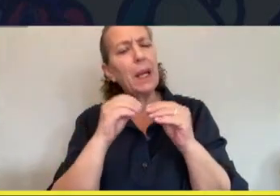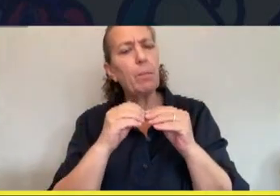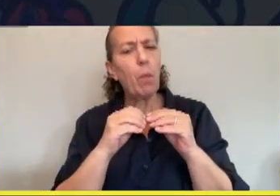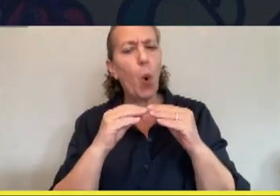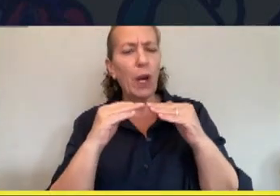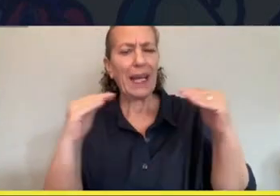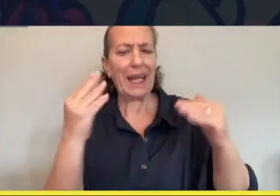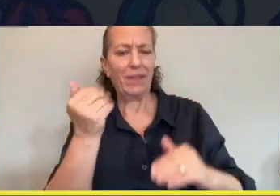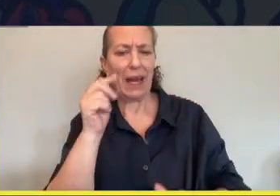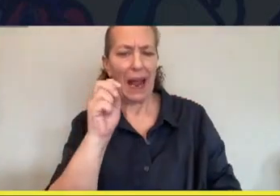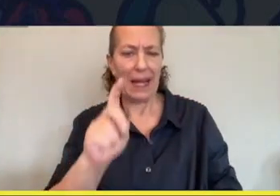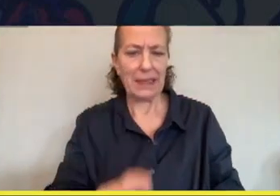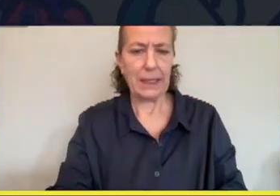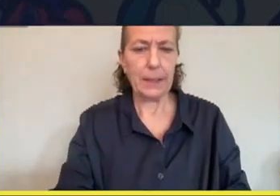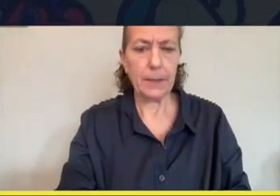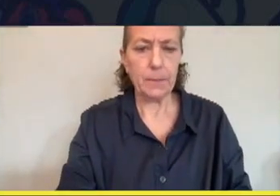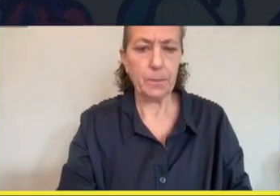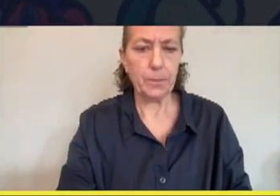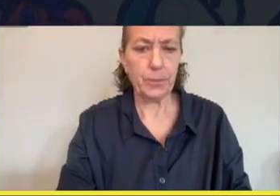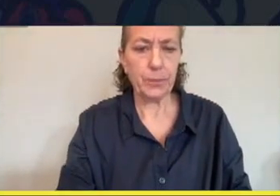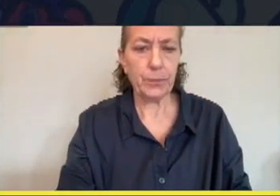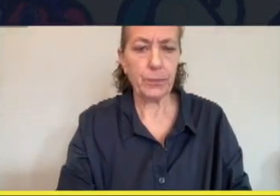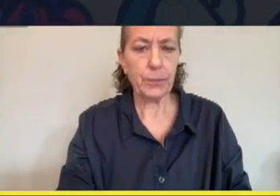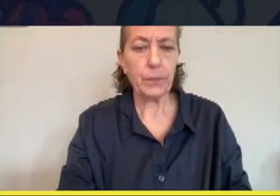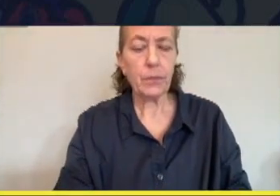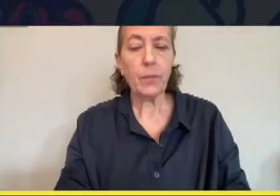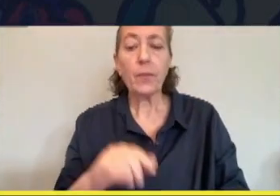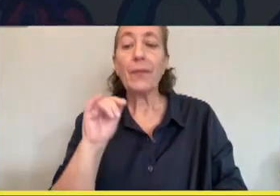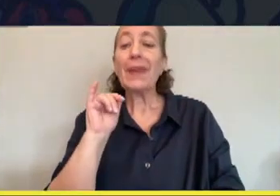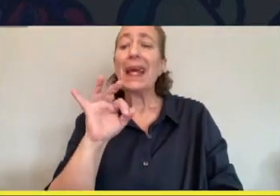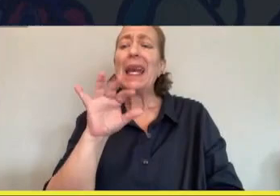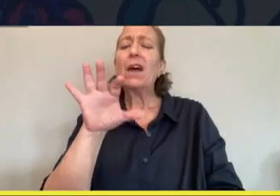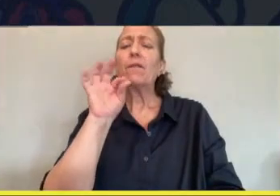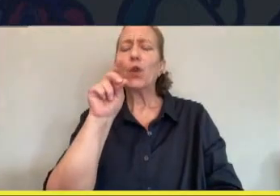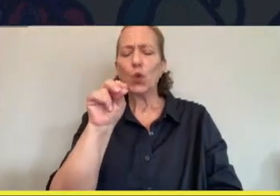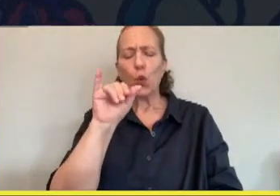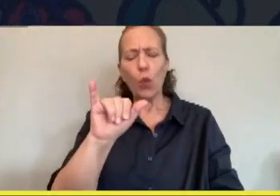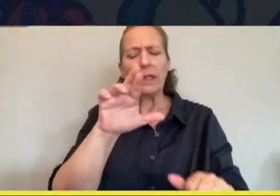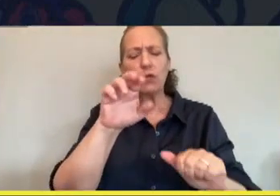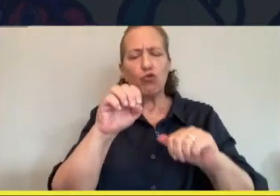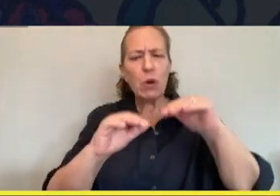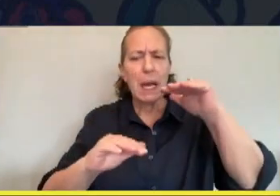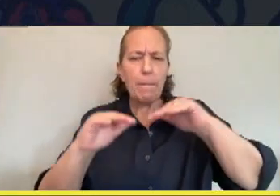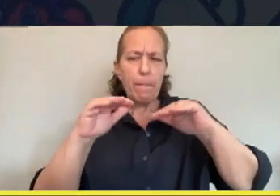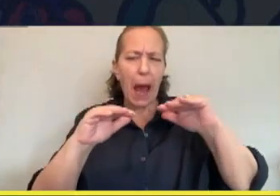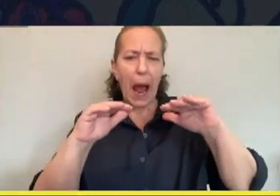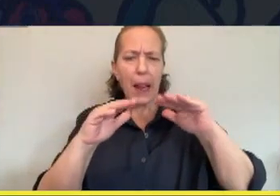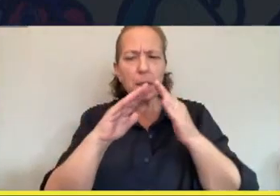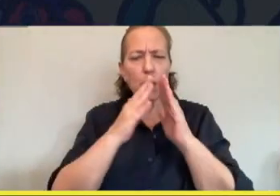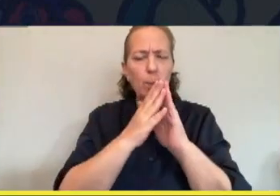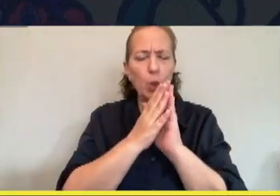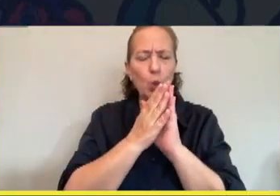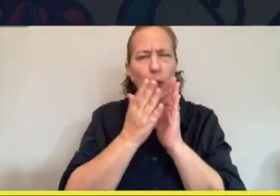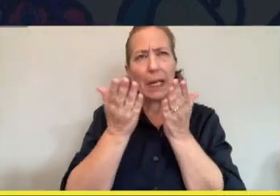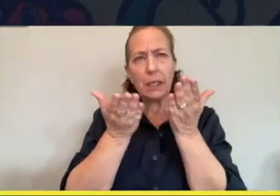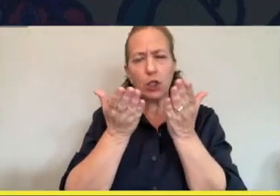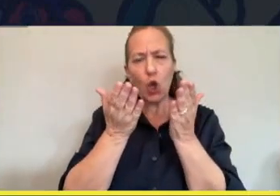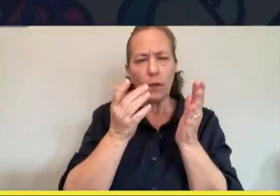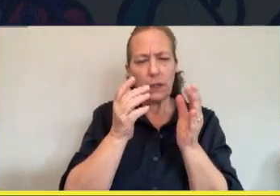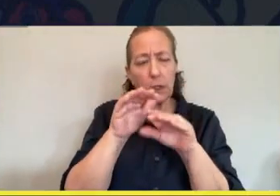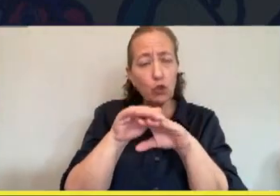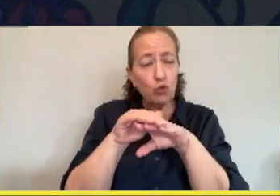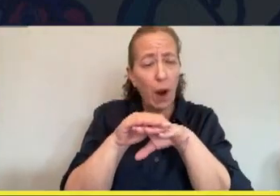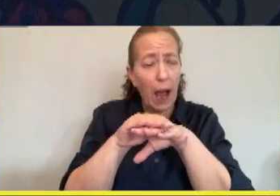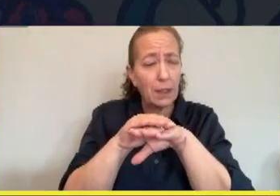And it's been found that if you do this gradually, if you rebalance institutional and community services gradually, you can do so